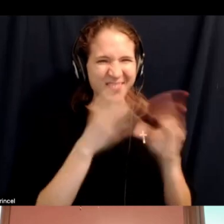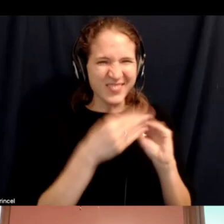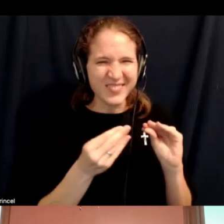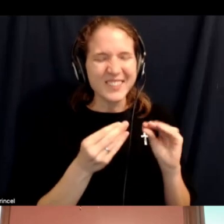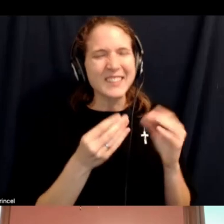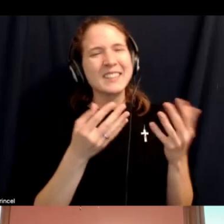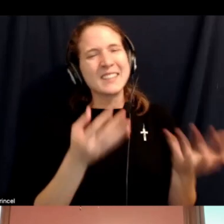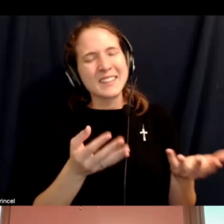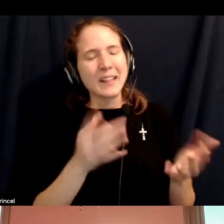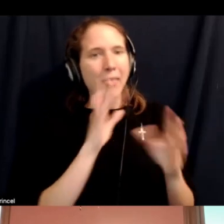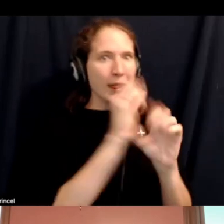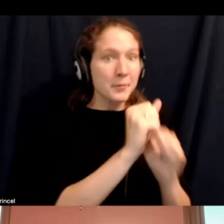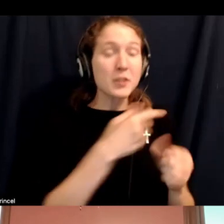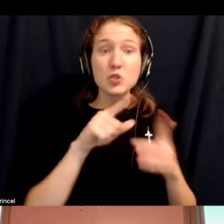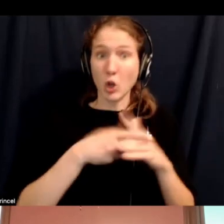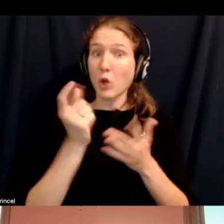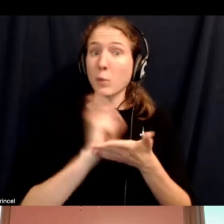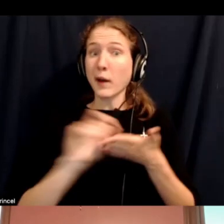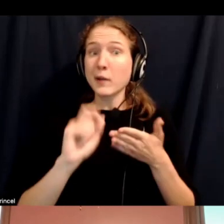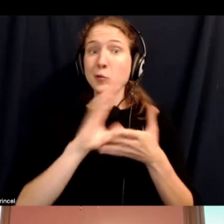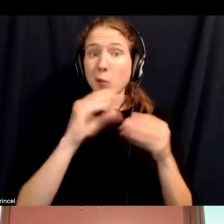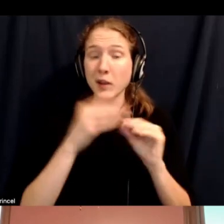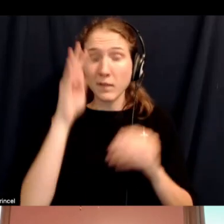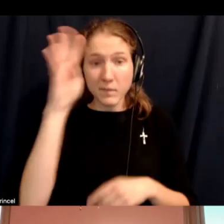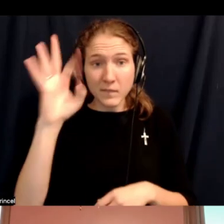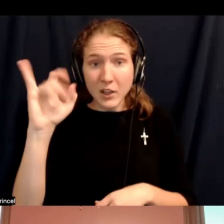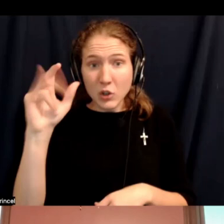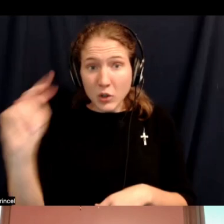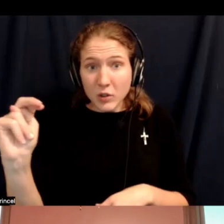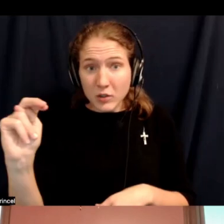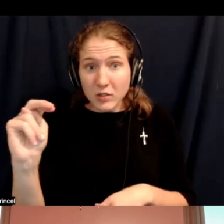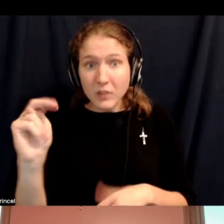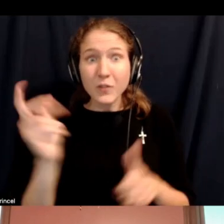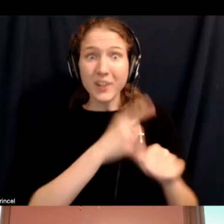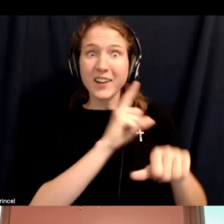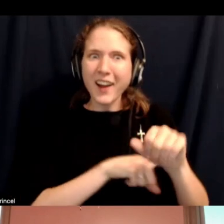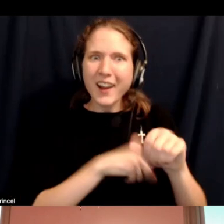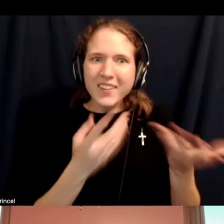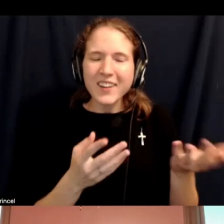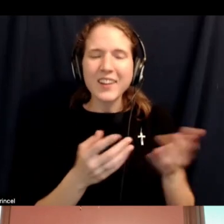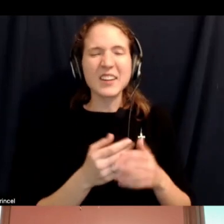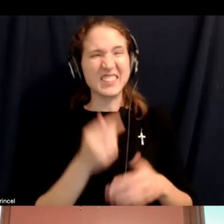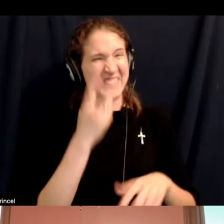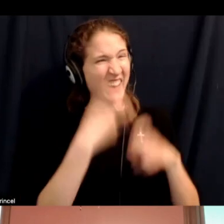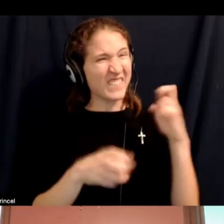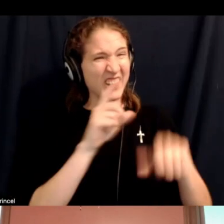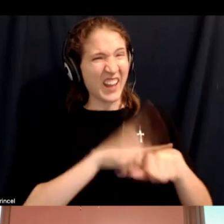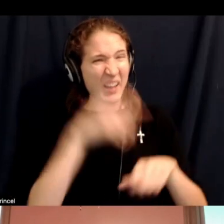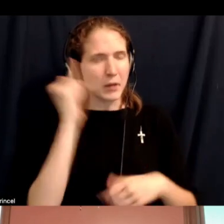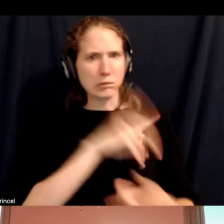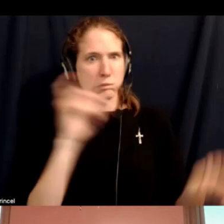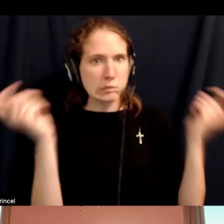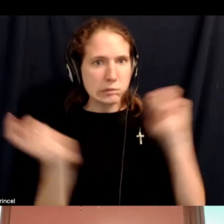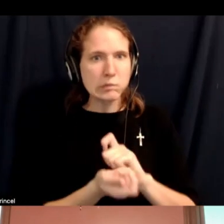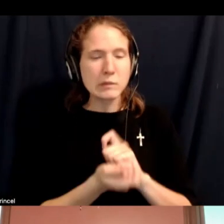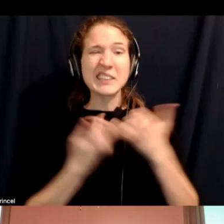high school. Wow. And it was a tough period because I was making a complete change. I still had to